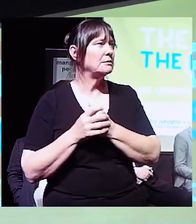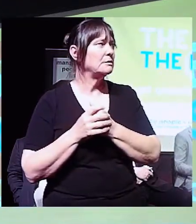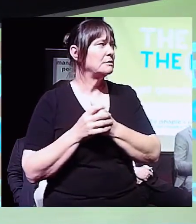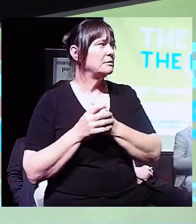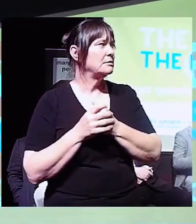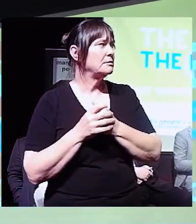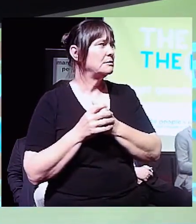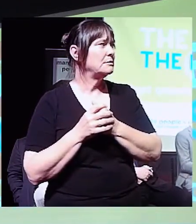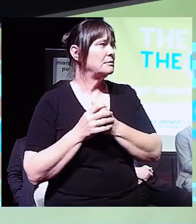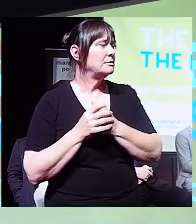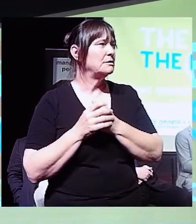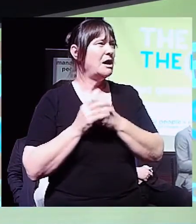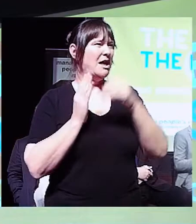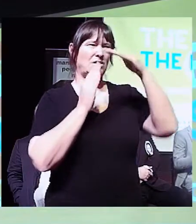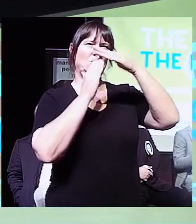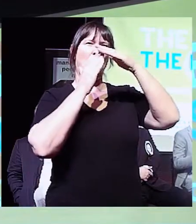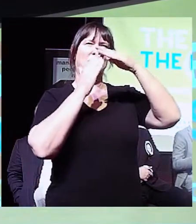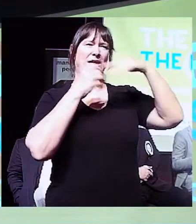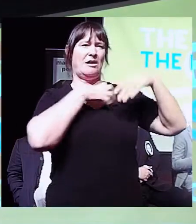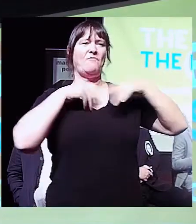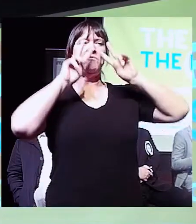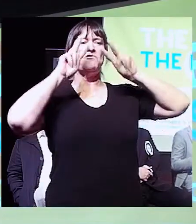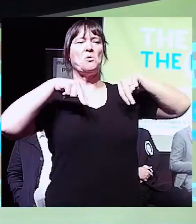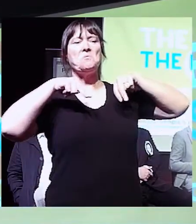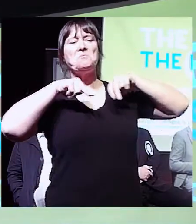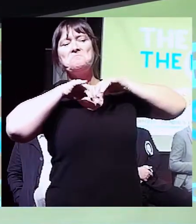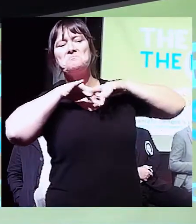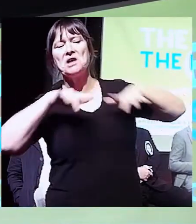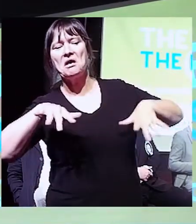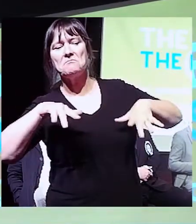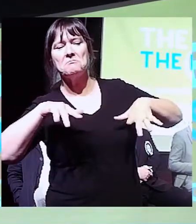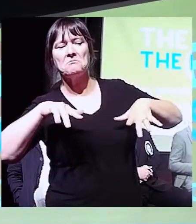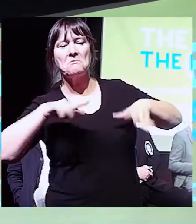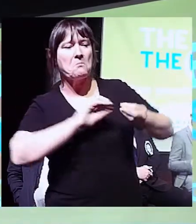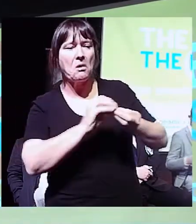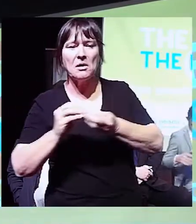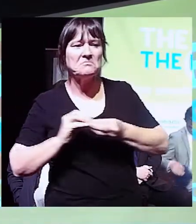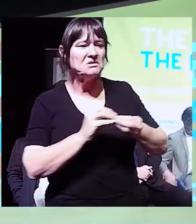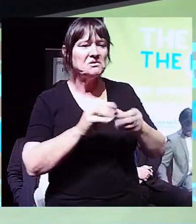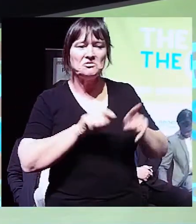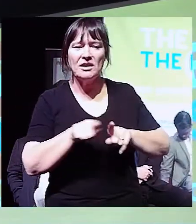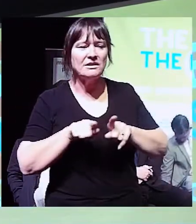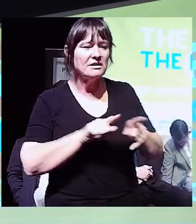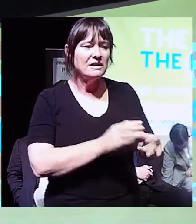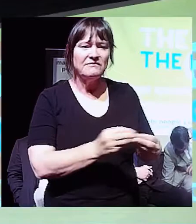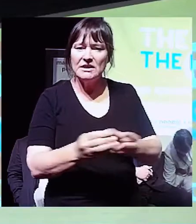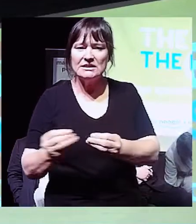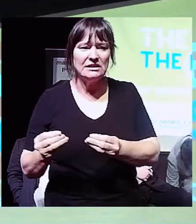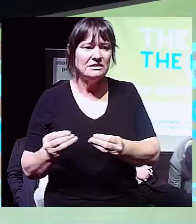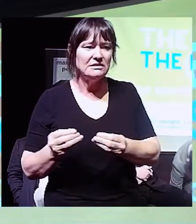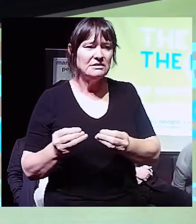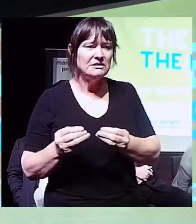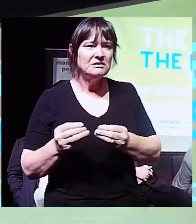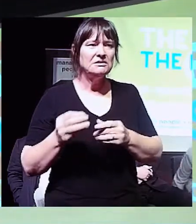a sort of like a top-down governmental view, looking down into what the problems are and trying to fix it at a council level,